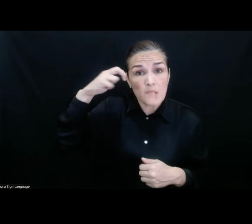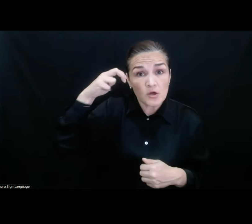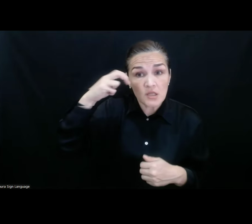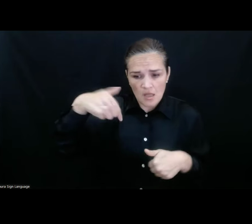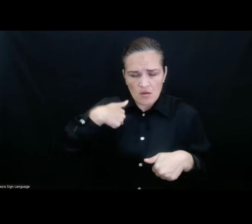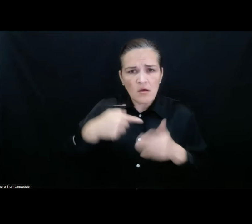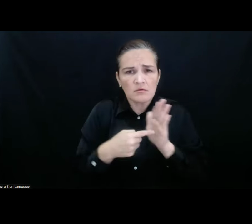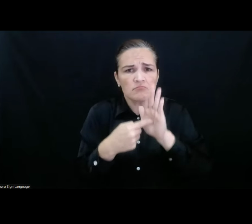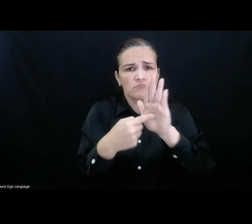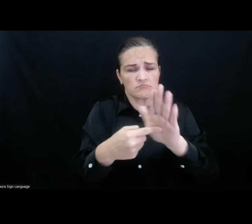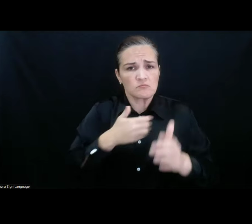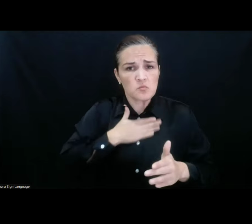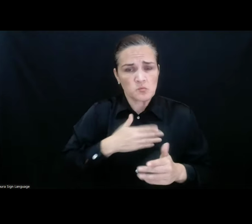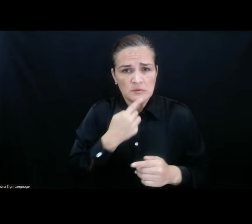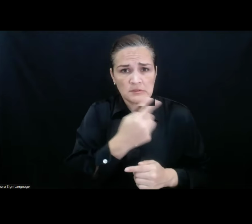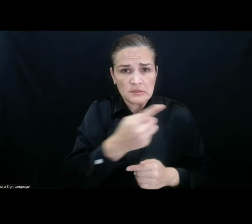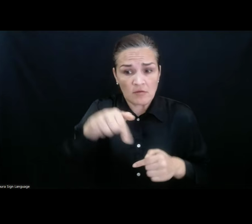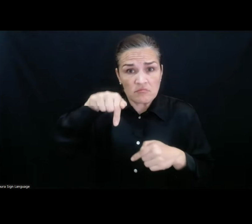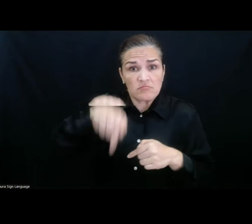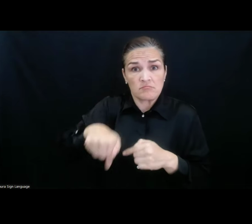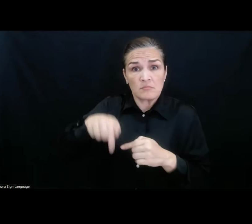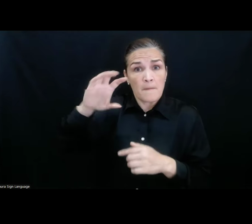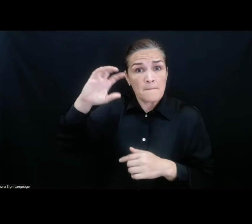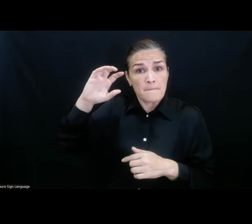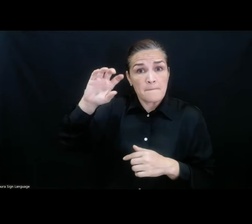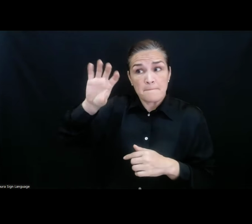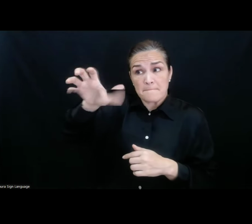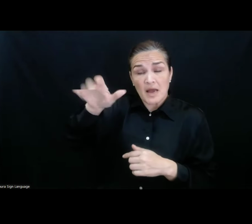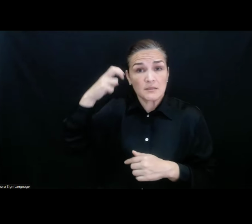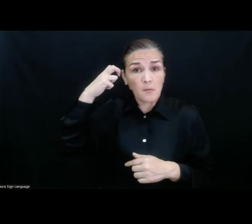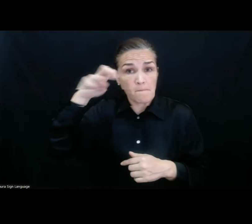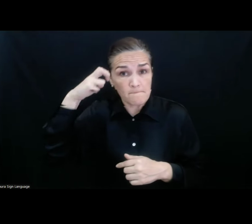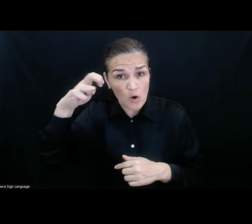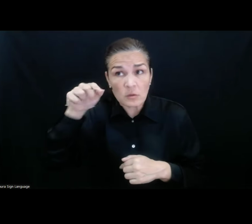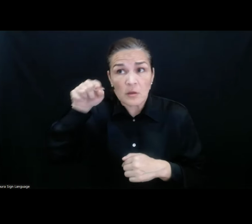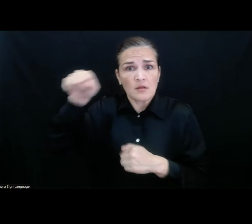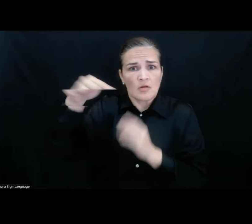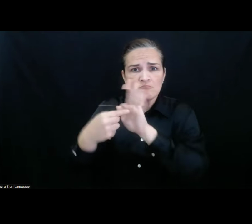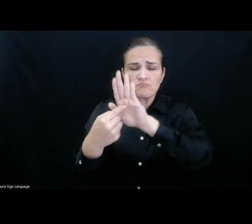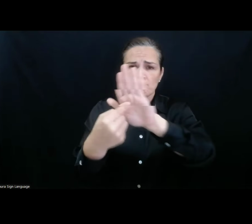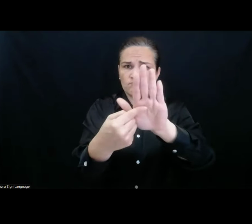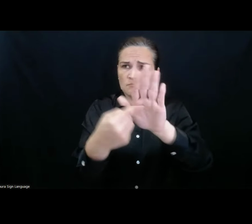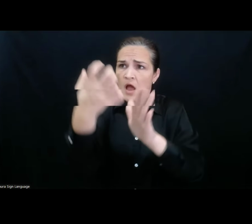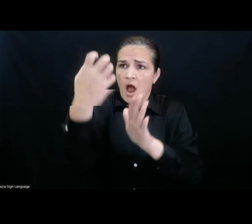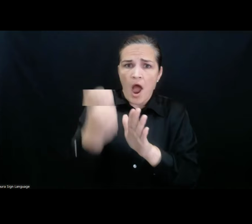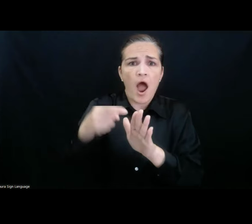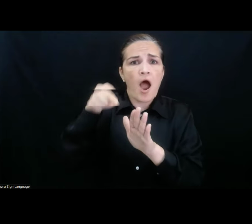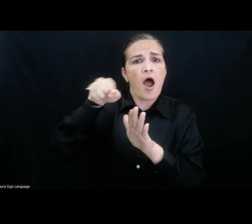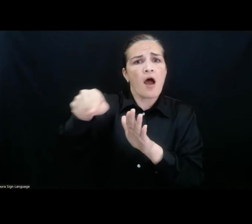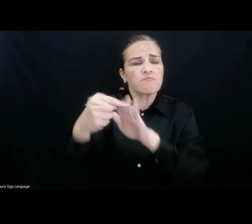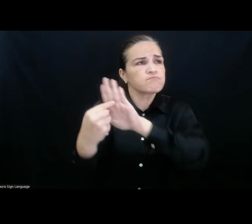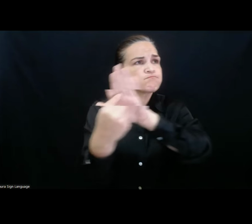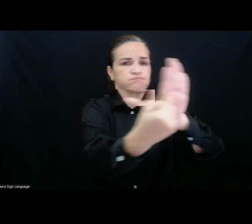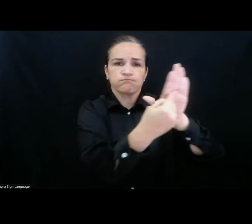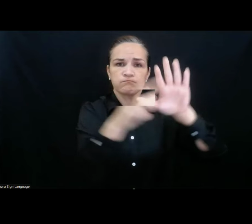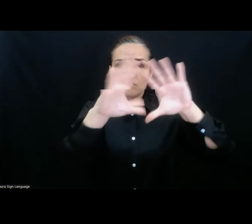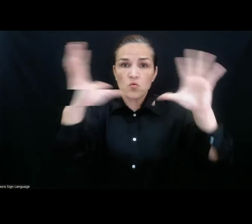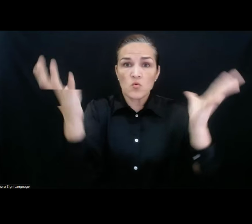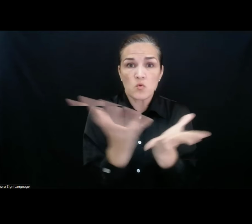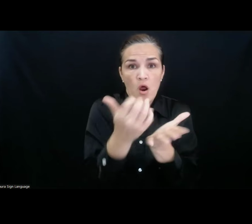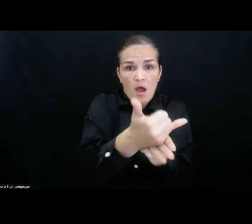that basically positioned itself as a global leader in health equity. And it also helped